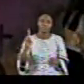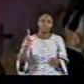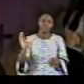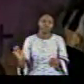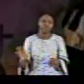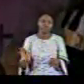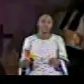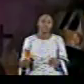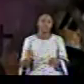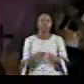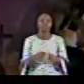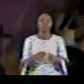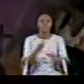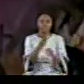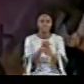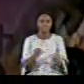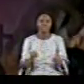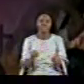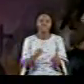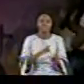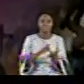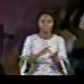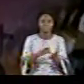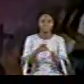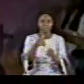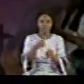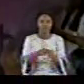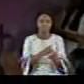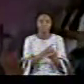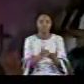medications weekly and spending money. According to